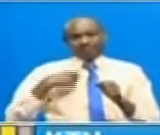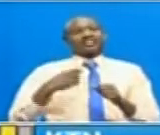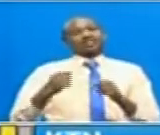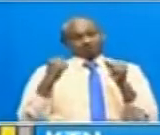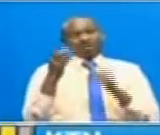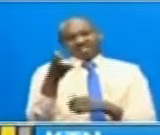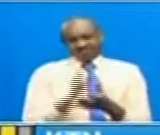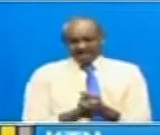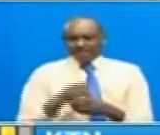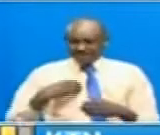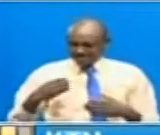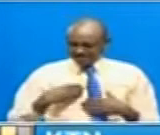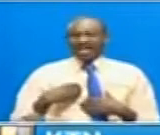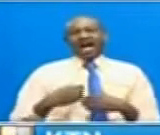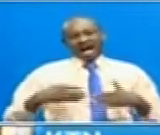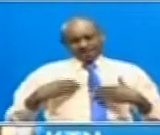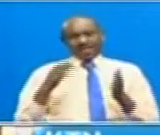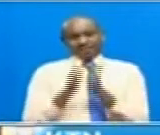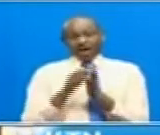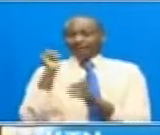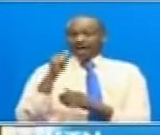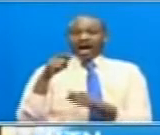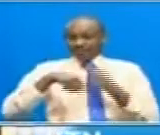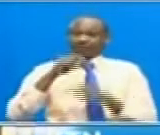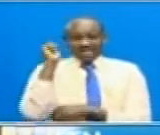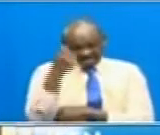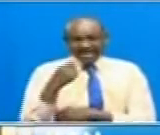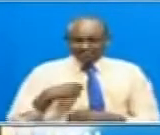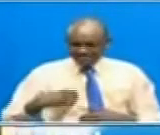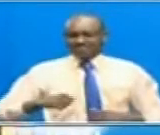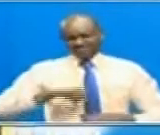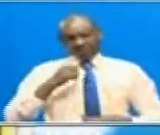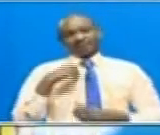So I'm very bullish about the prospects of our country. I'm very bullish about the prospects of Centum.